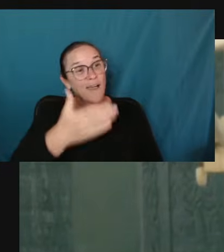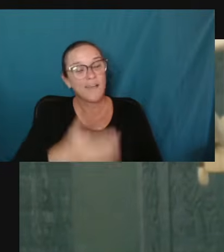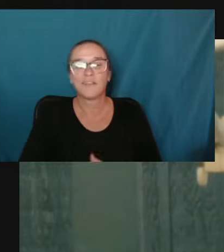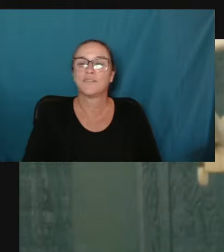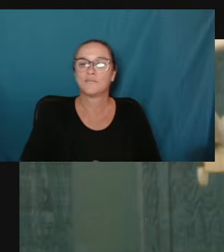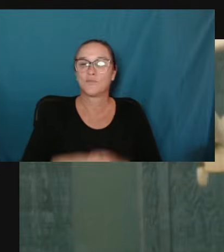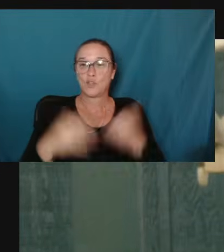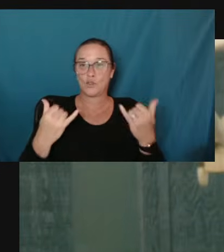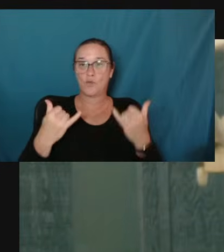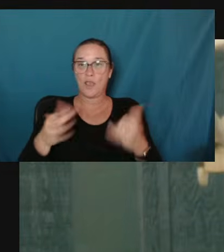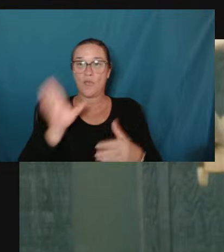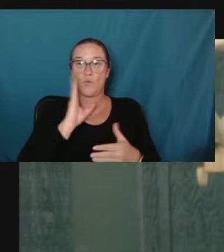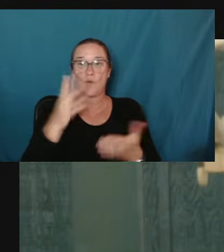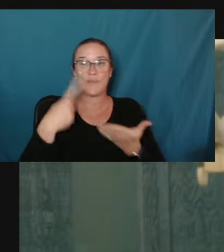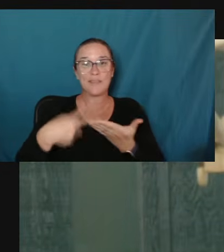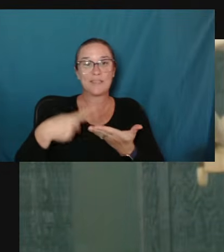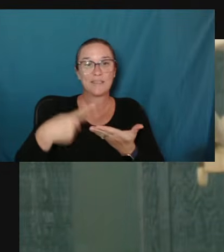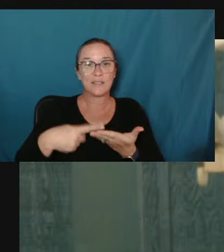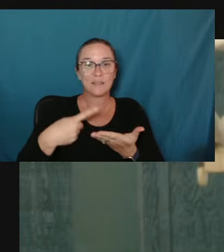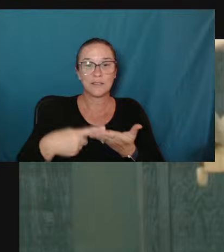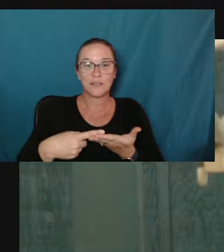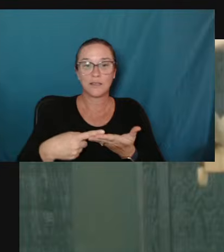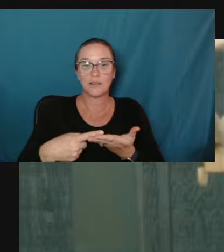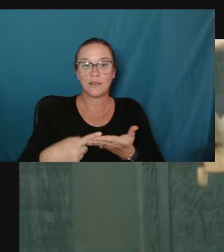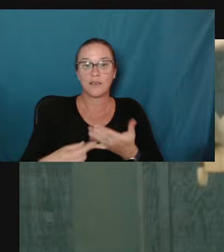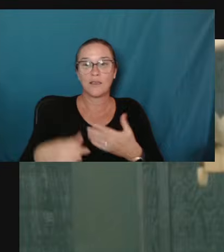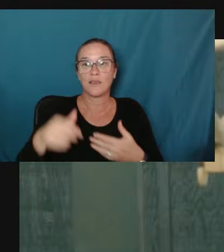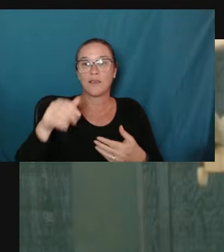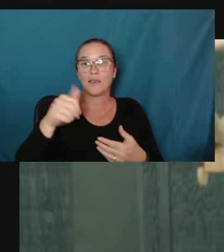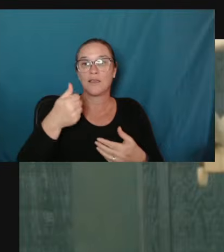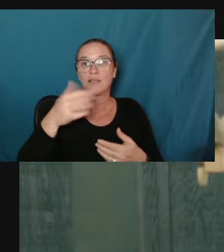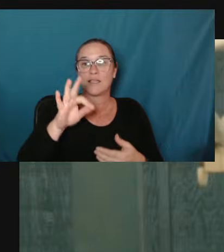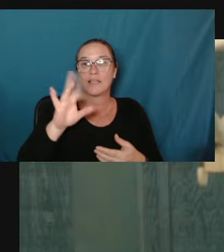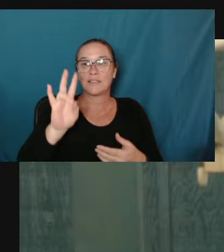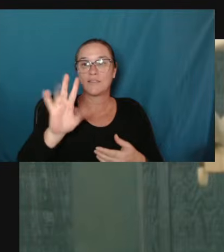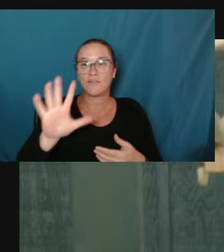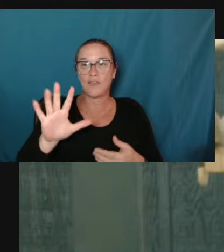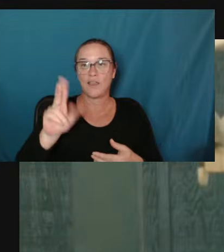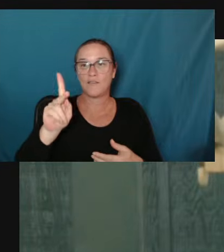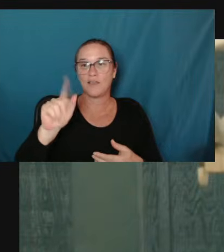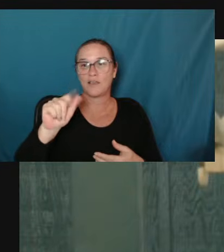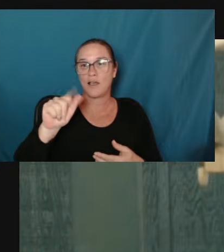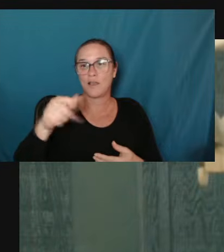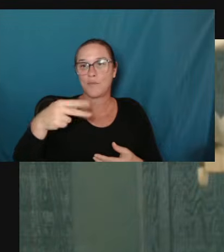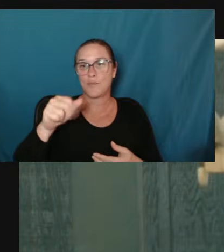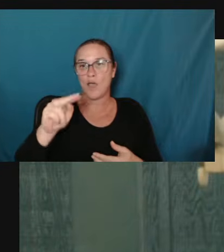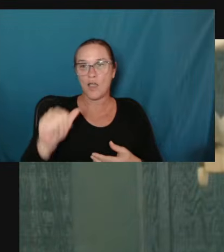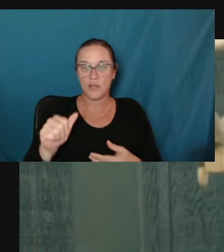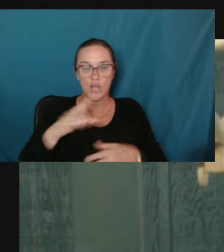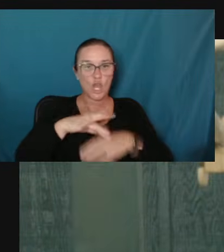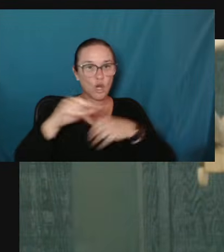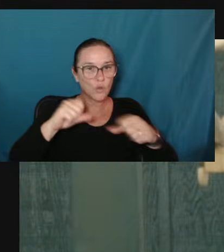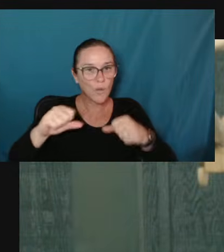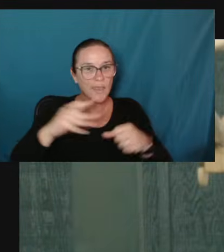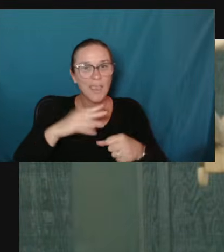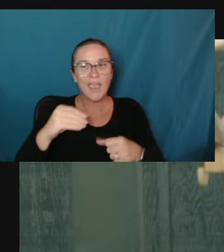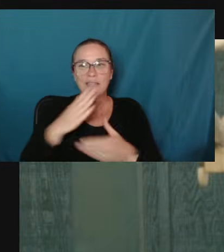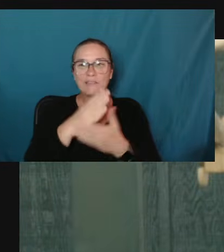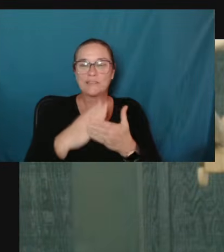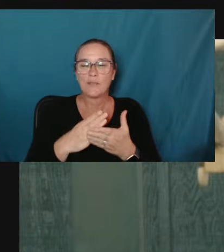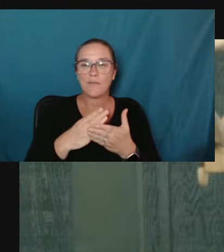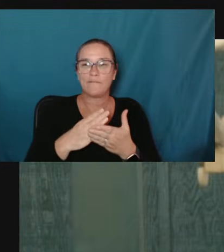Today we're going to be talking about the 1975 Halapē earthquake and some of the roles and things